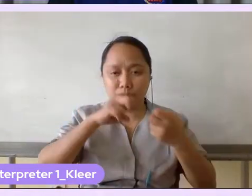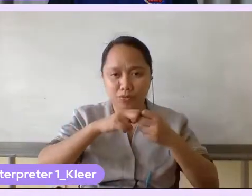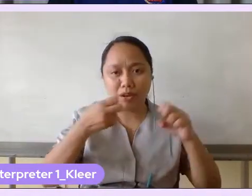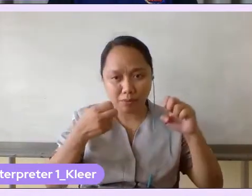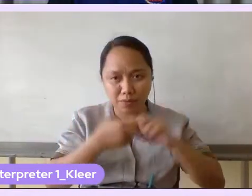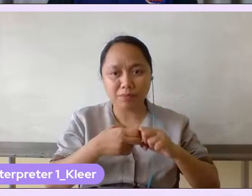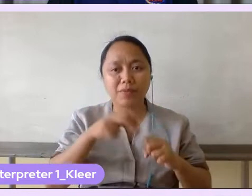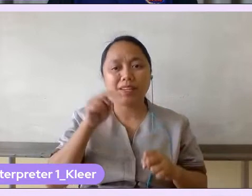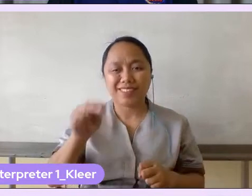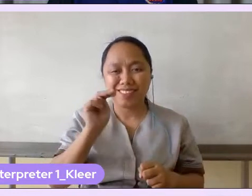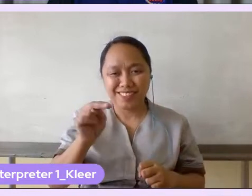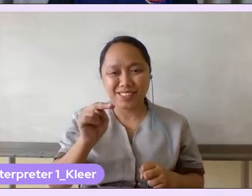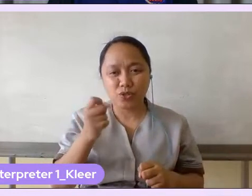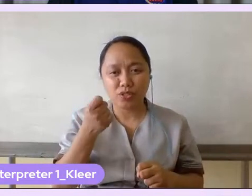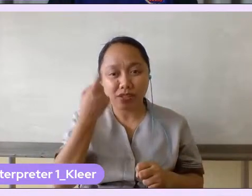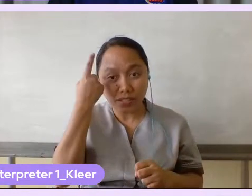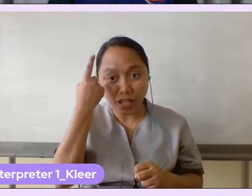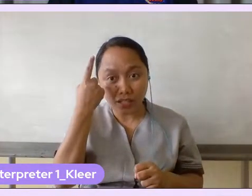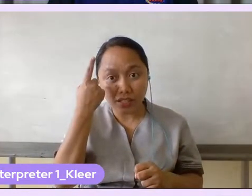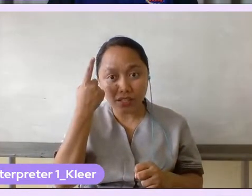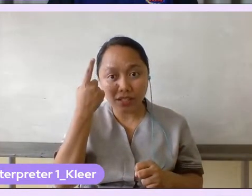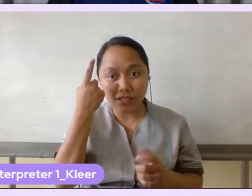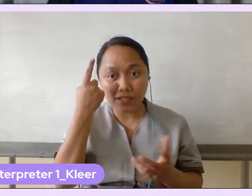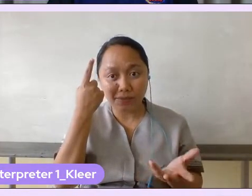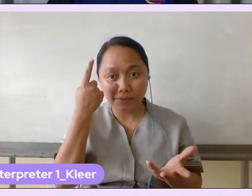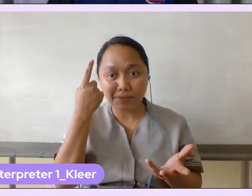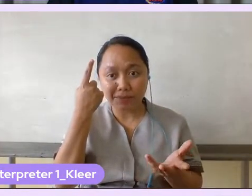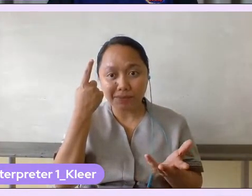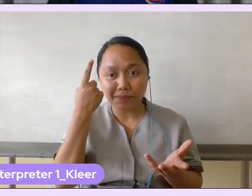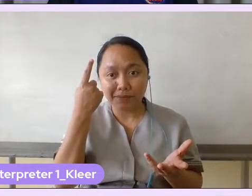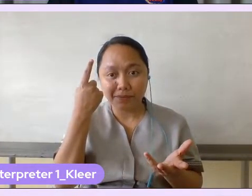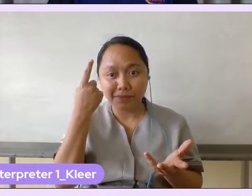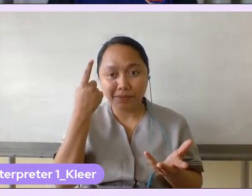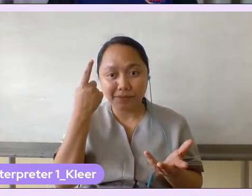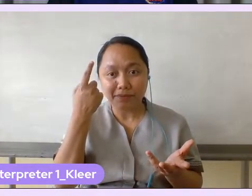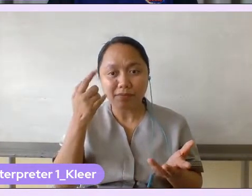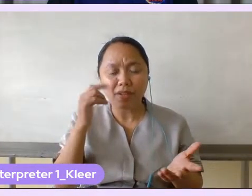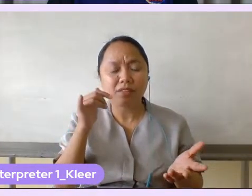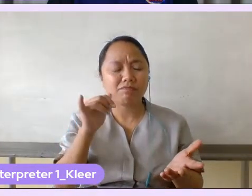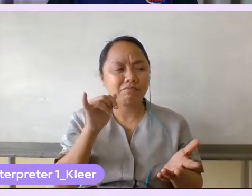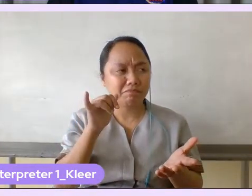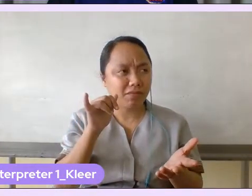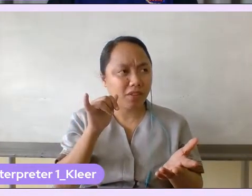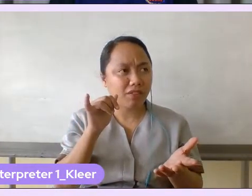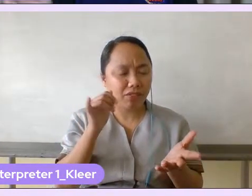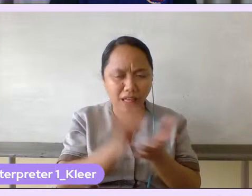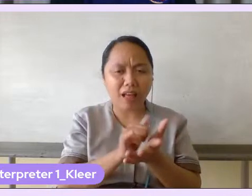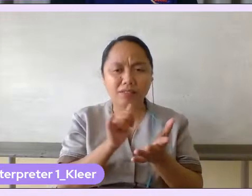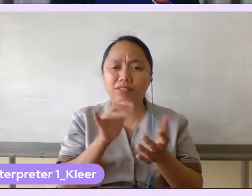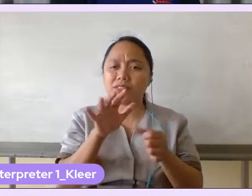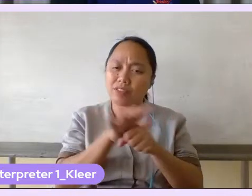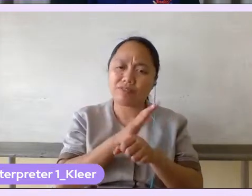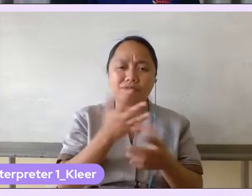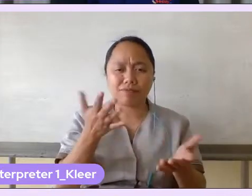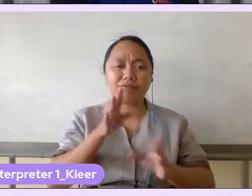you're trying to solve. And at the end of the day, parang, I think that's, ano, parang how I would approach that.